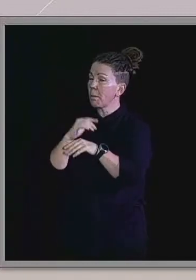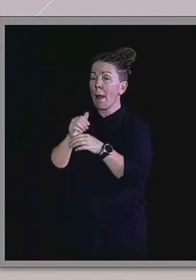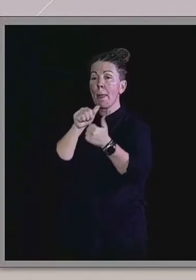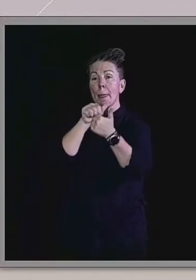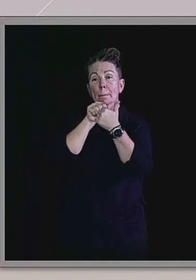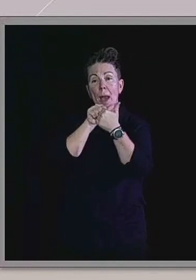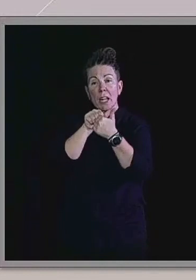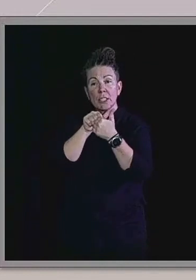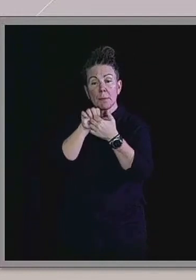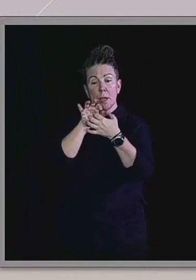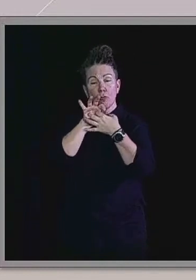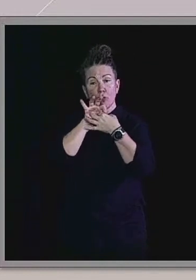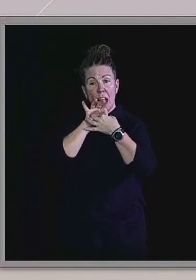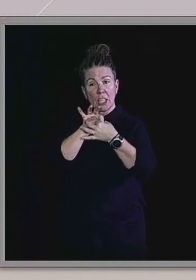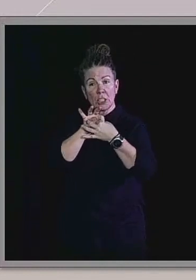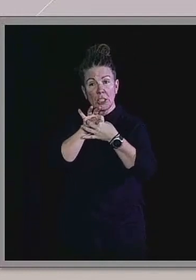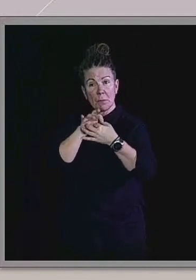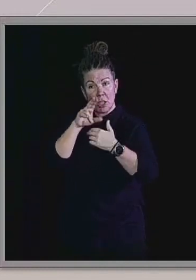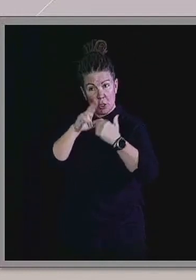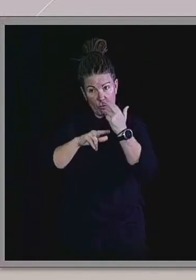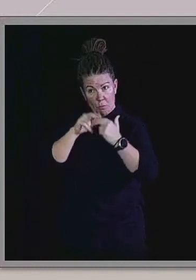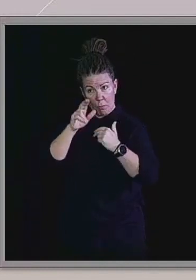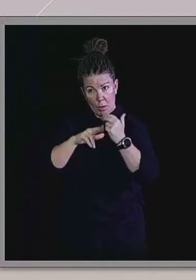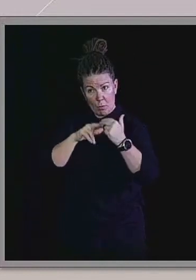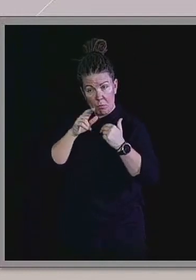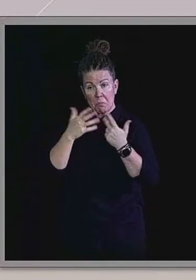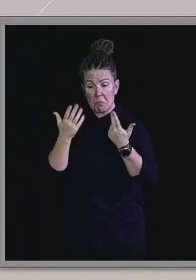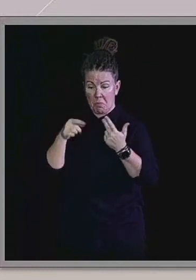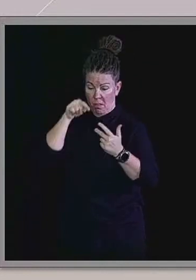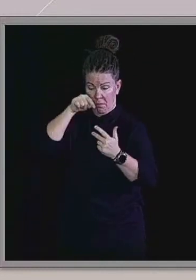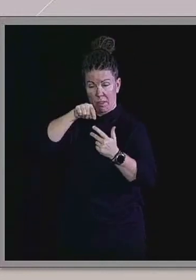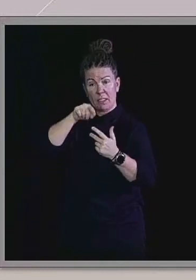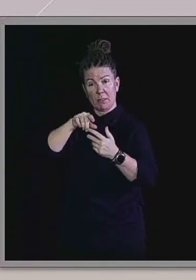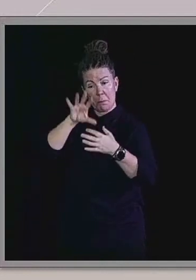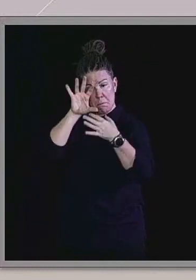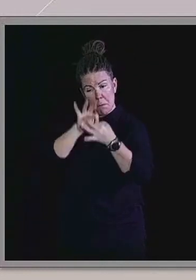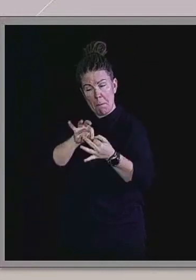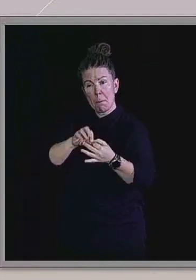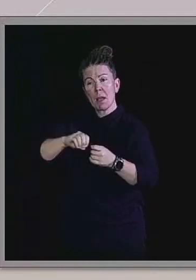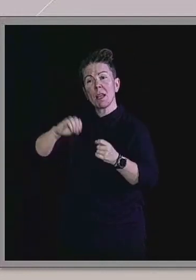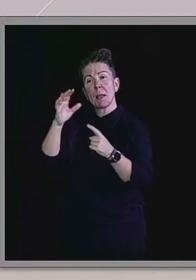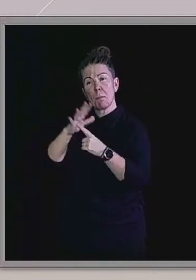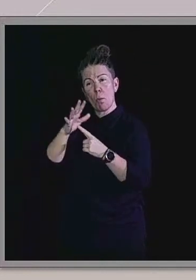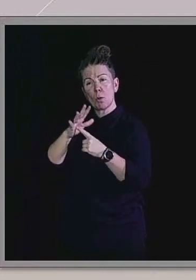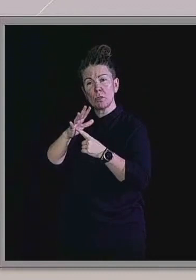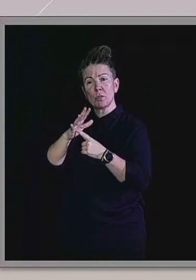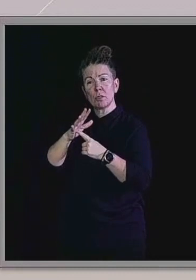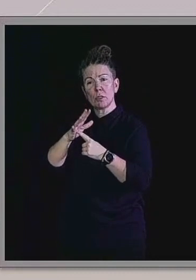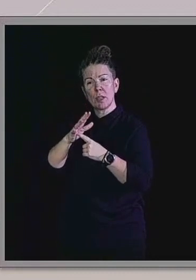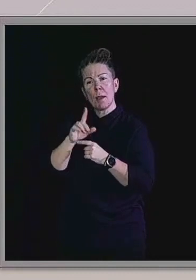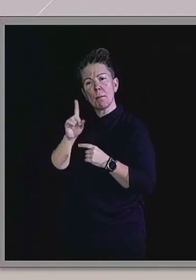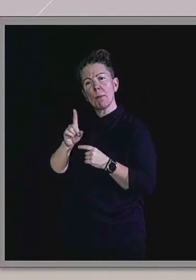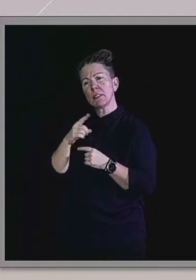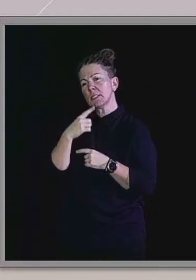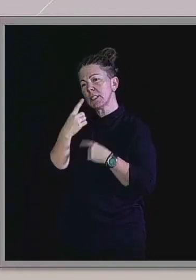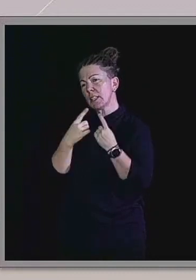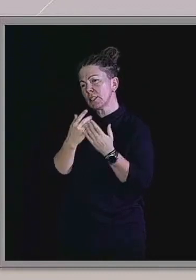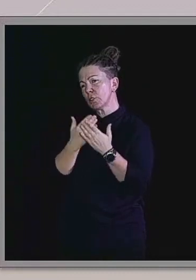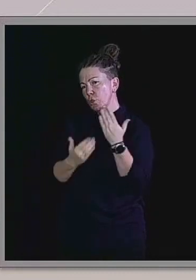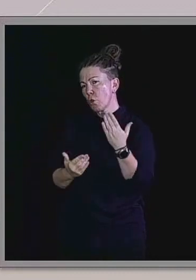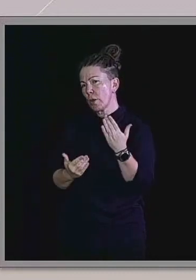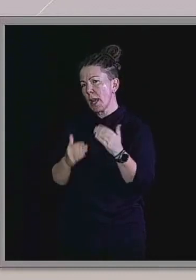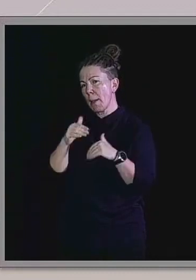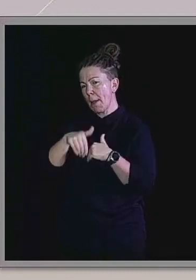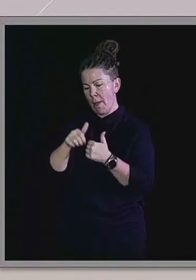had, the relationships you've built as being central to the kind of Yindjibarndi story, but can you tell us a couple of stories about